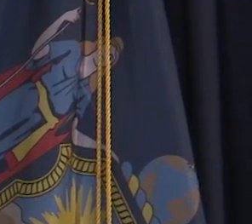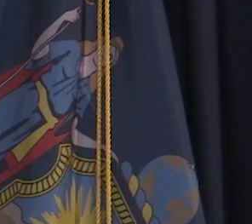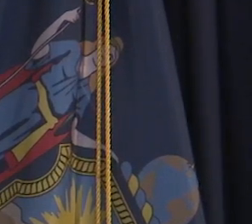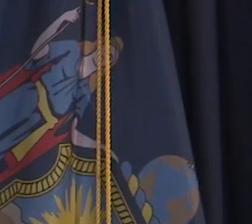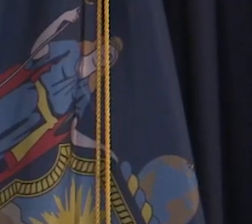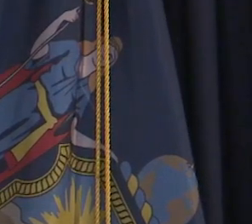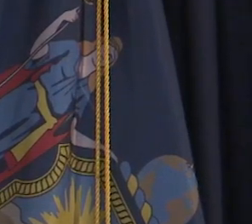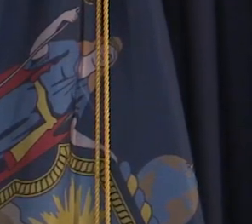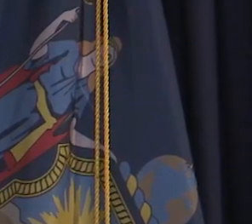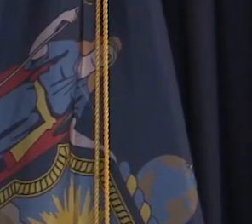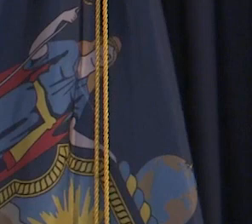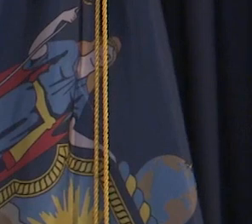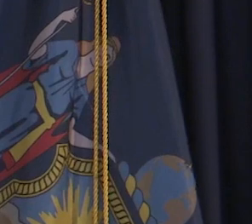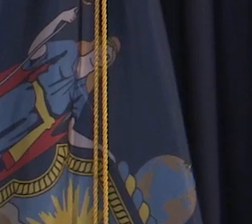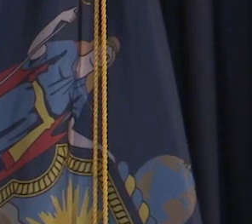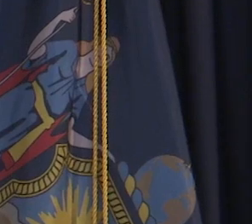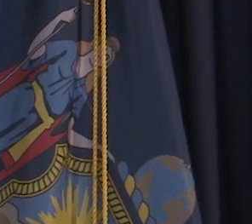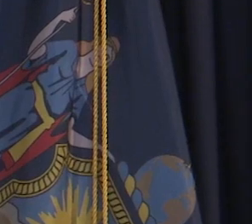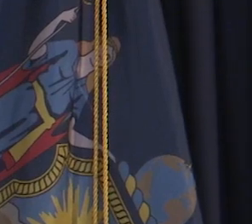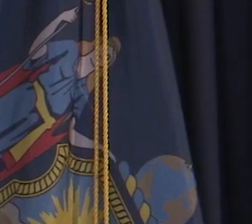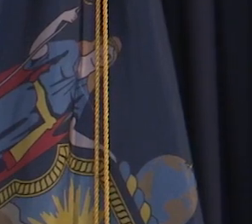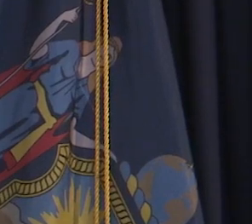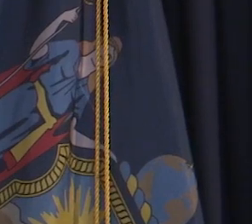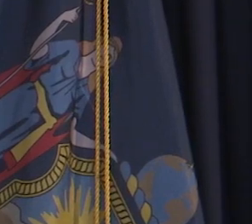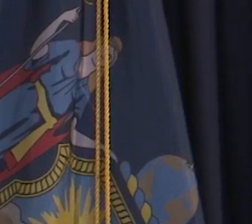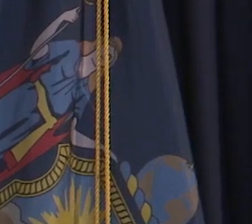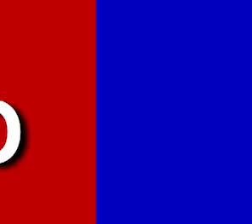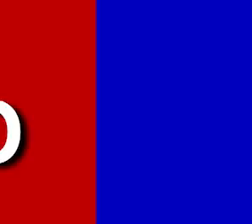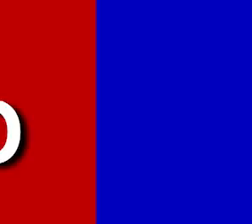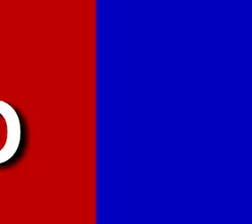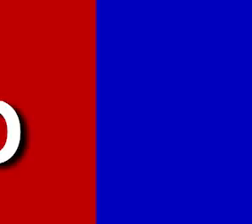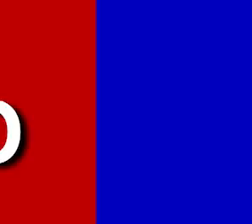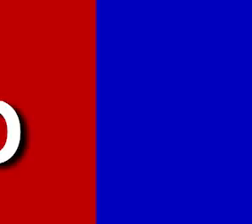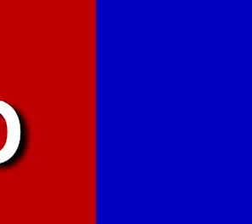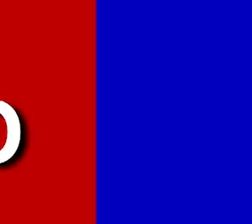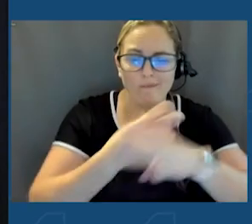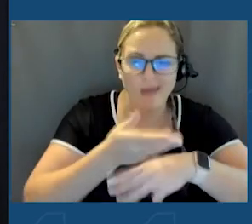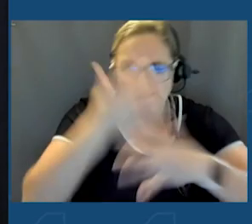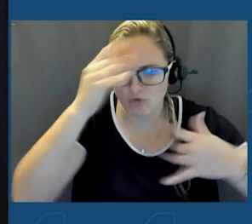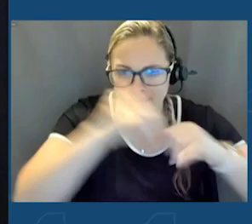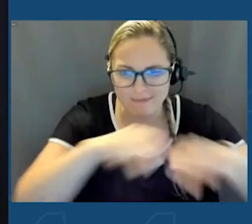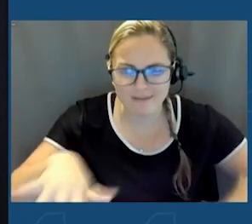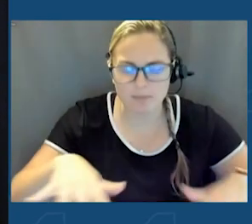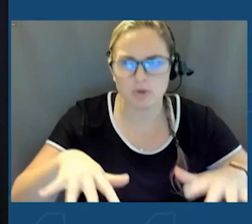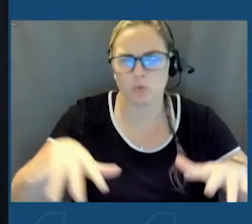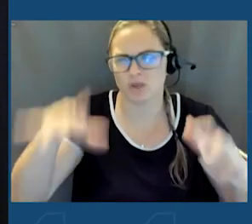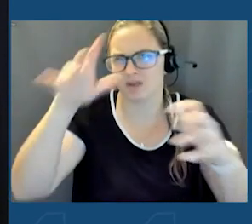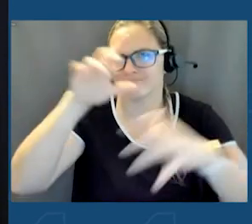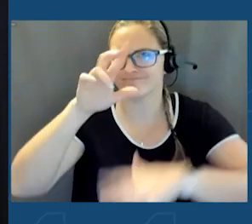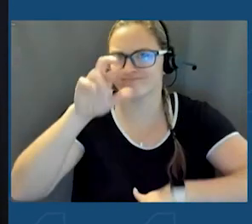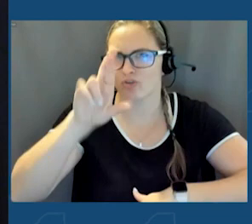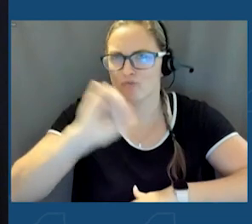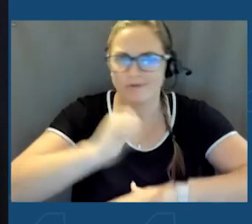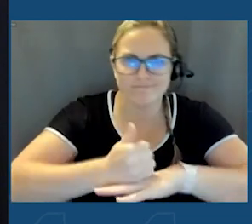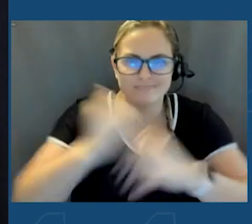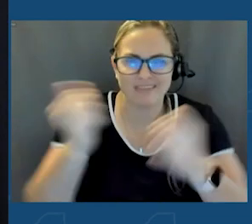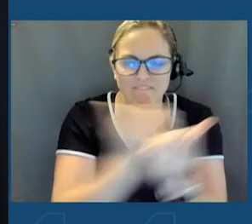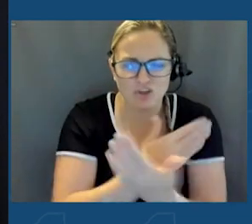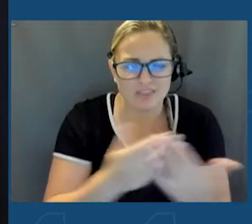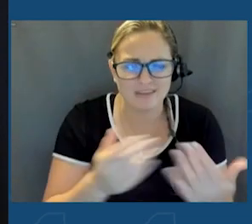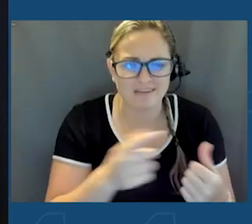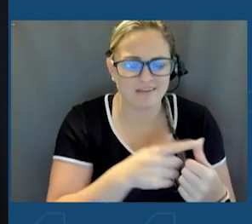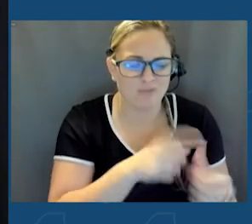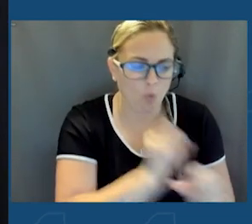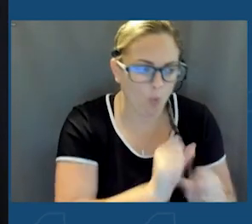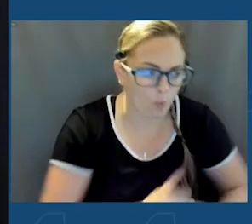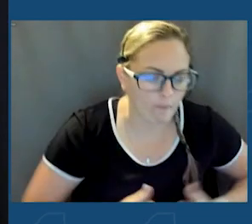exactly what we're doing here today. As we envision the post-pandemic world, we think everything from work